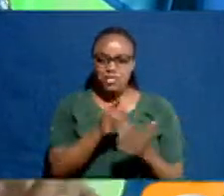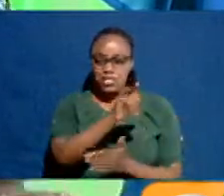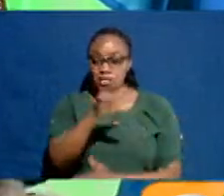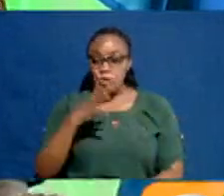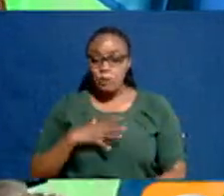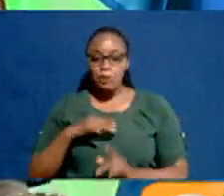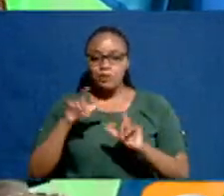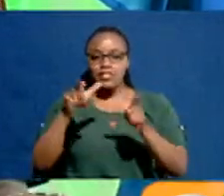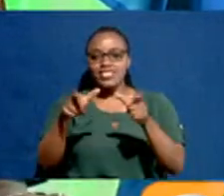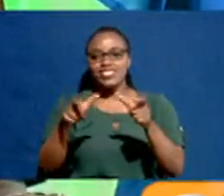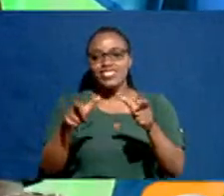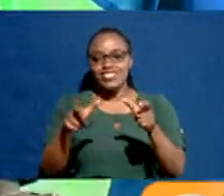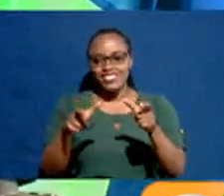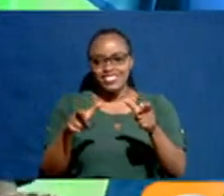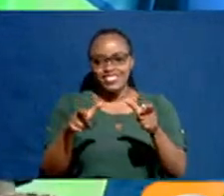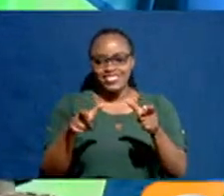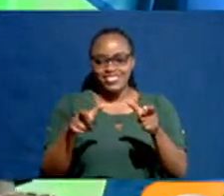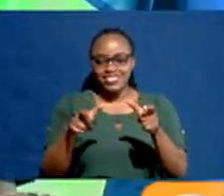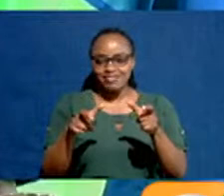of the media,